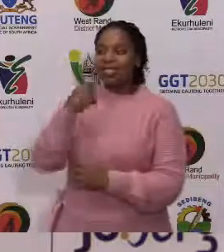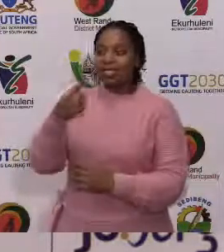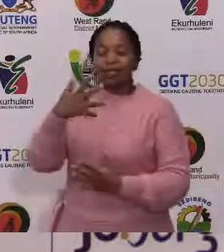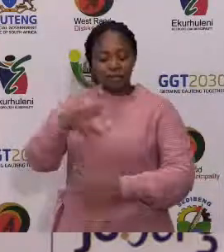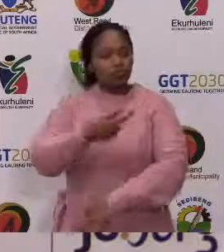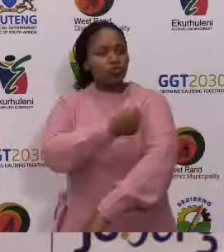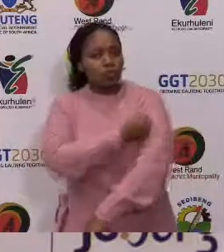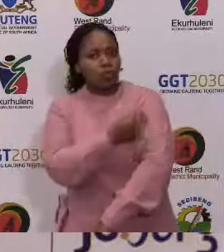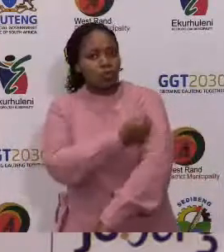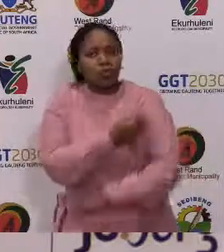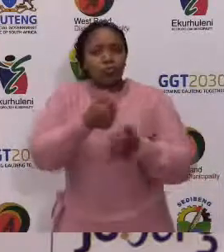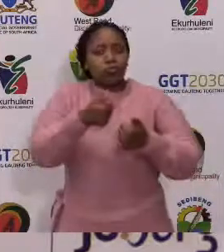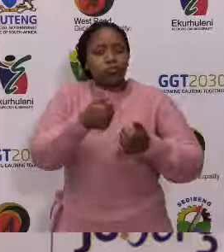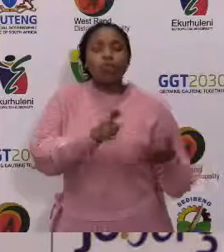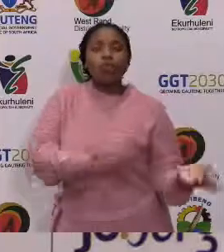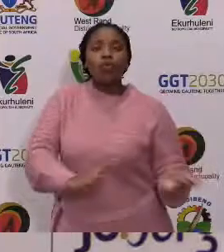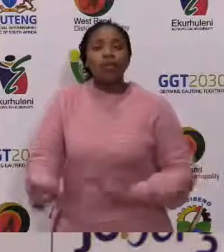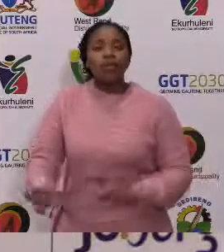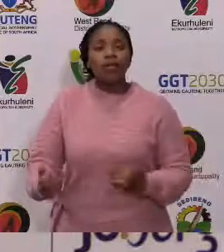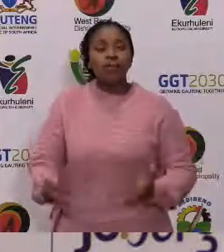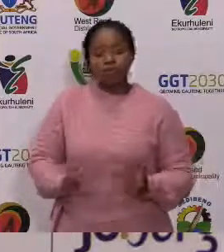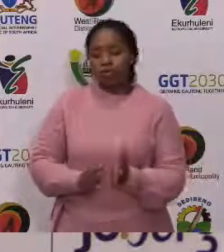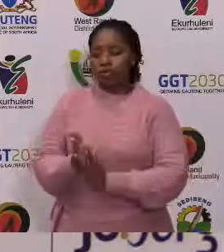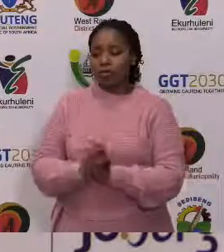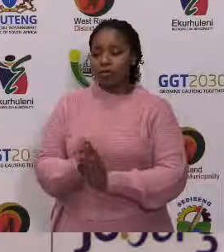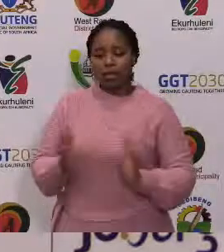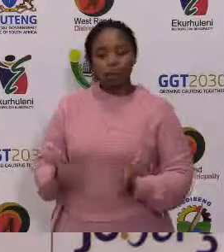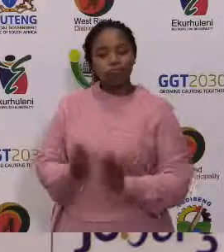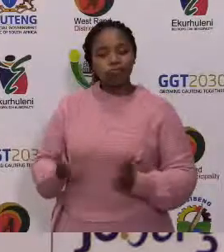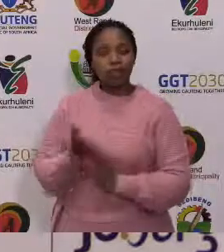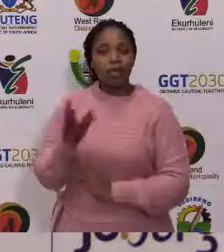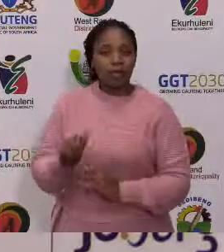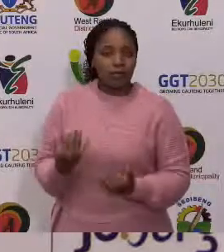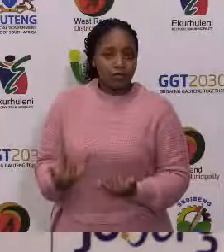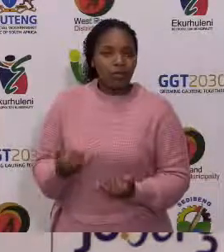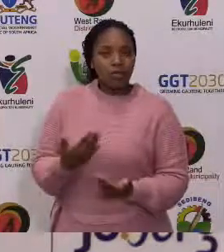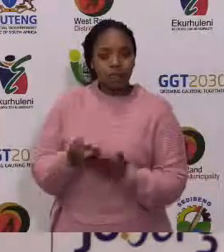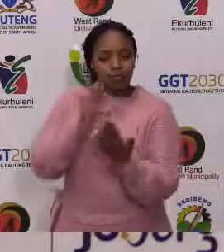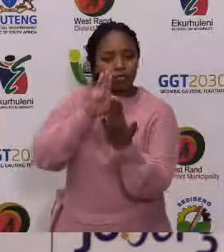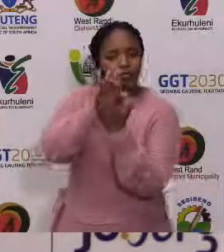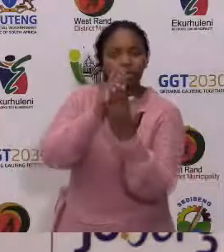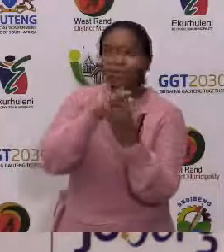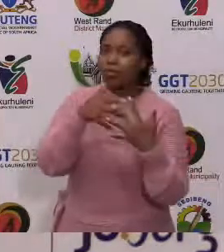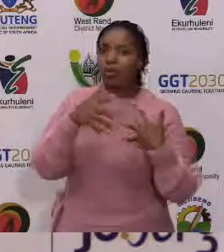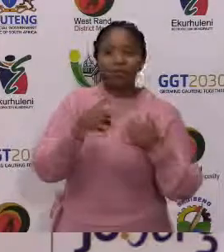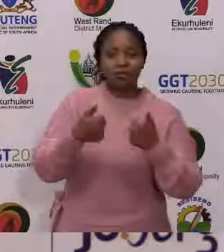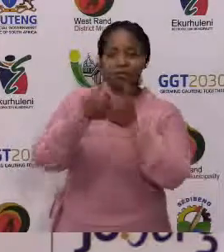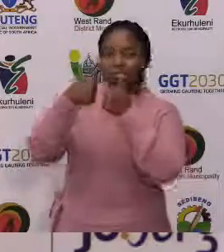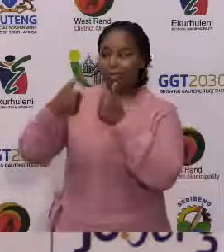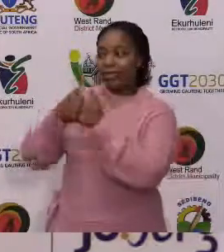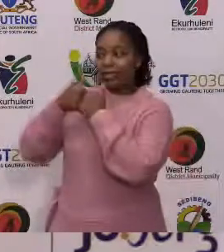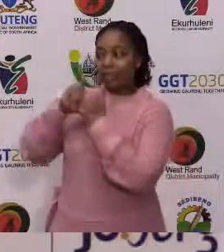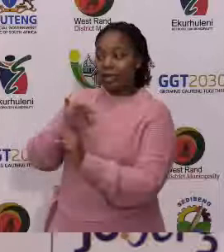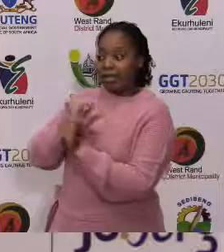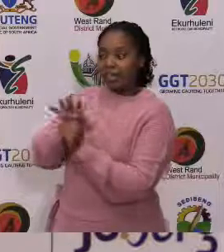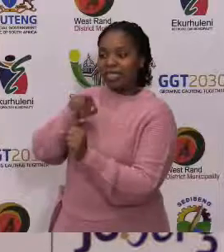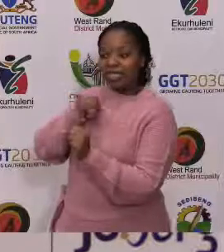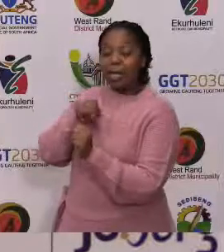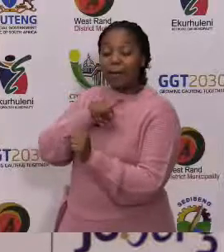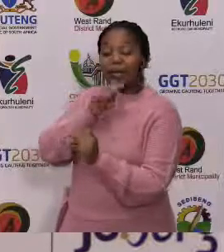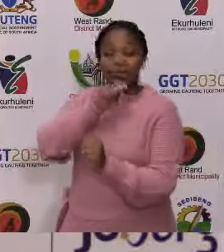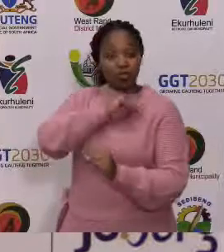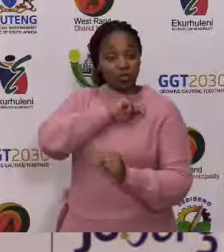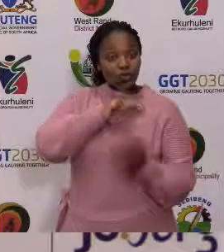jab. We are much more motivated now to face this storm. But the communities are our